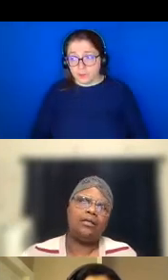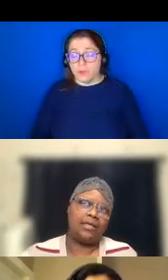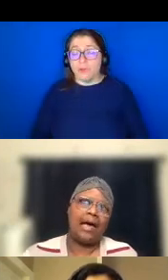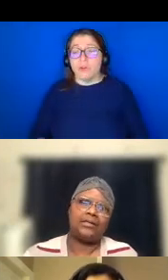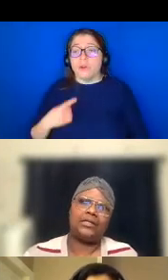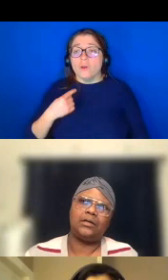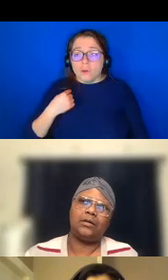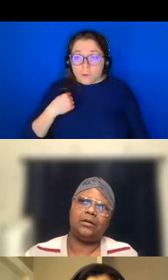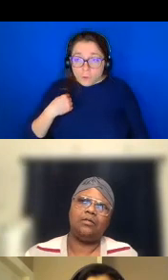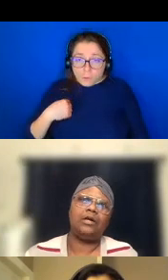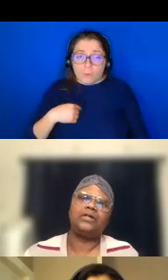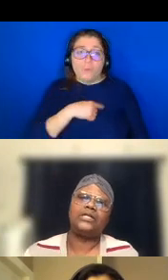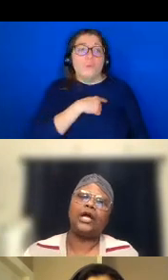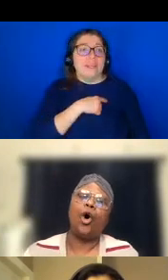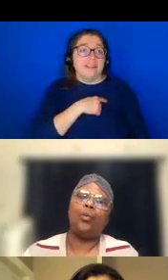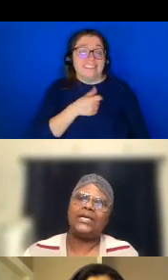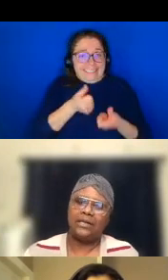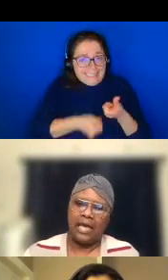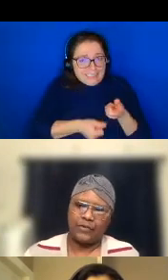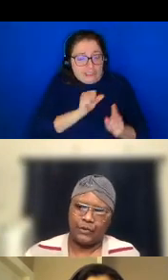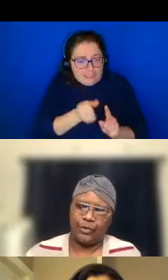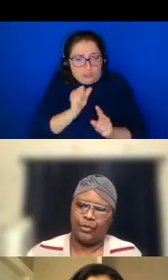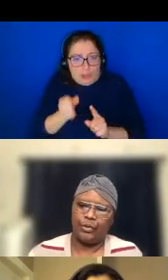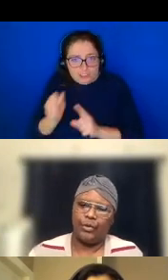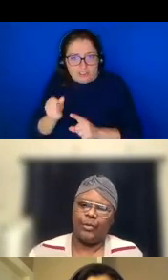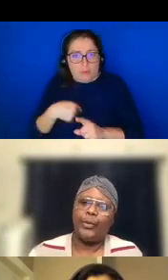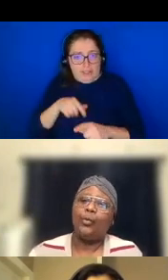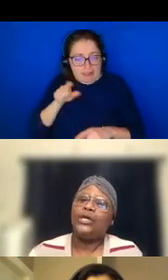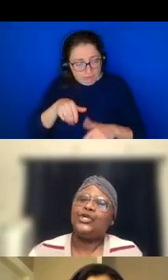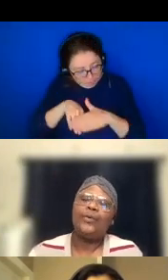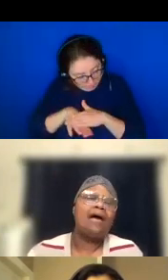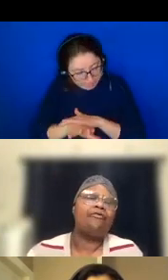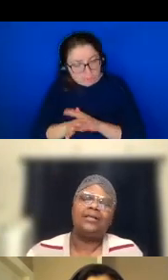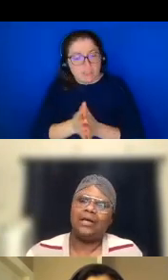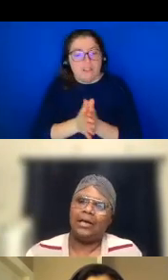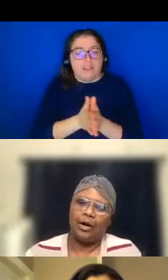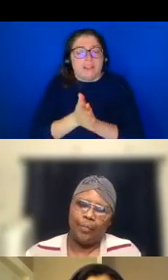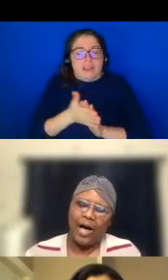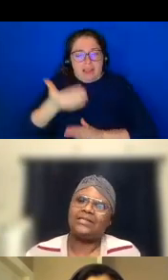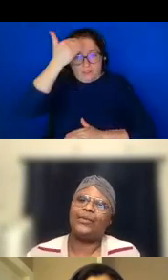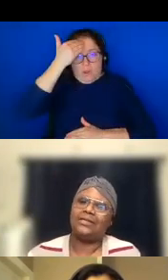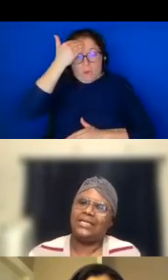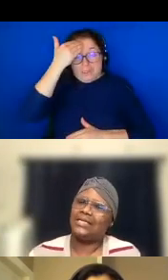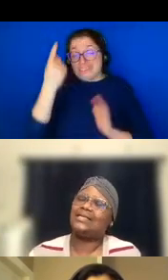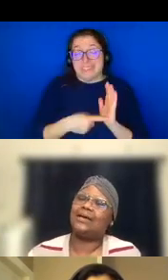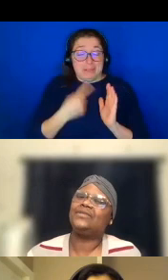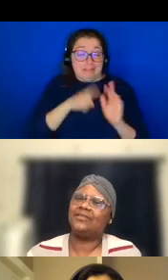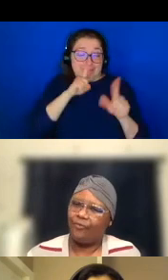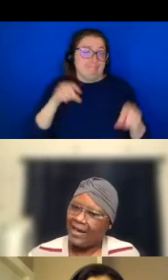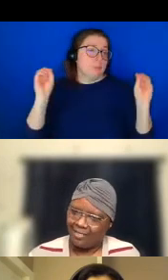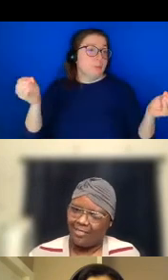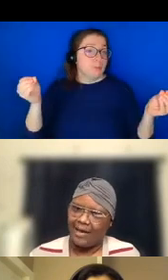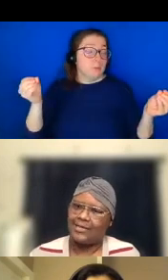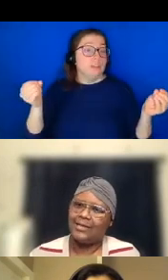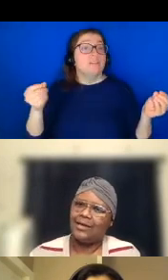knowing that there is not always an answer, but we do everything in our possibility to attempt to